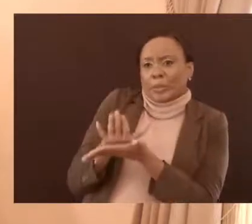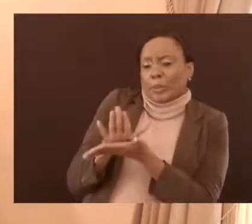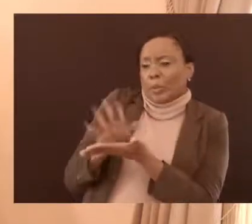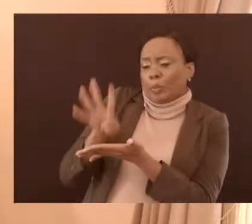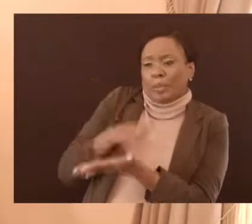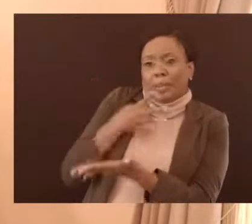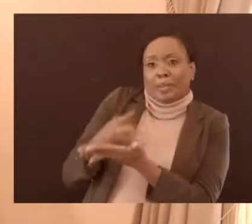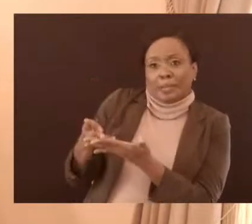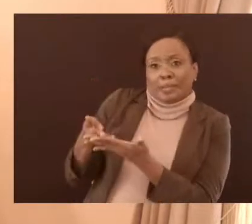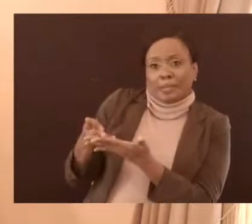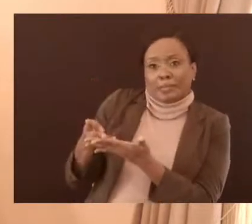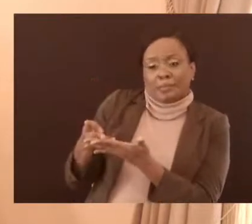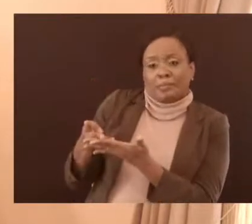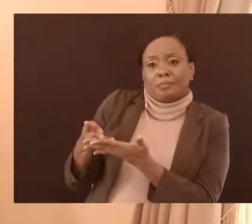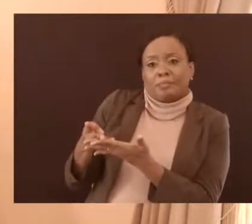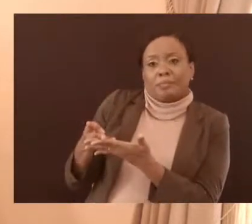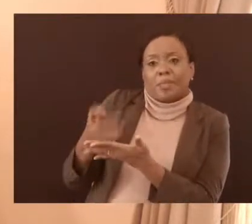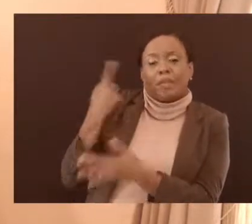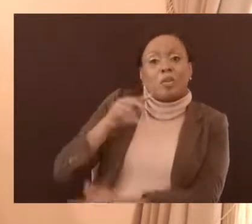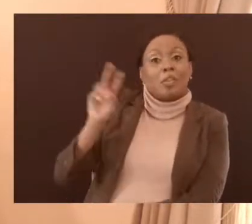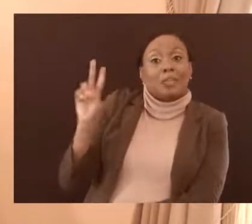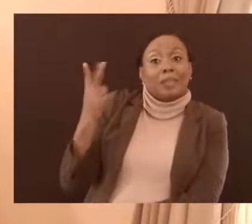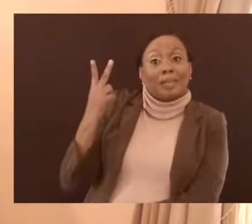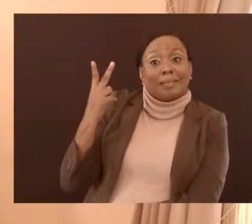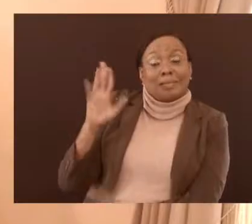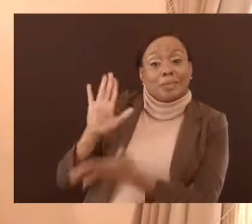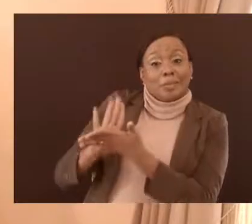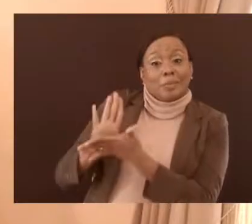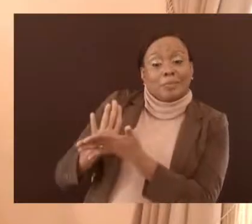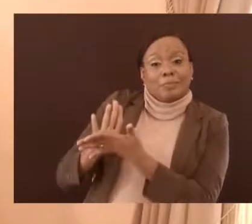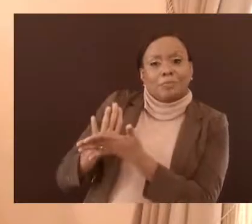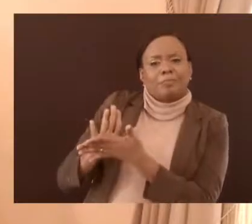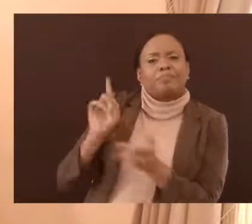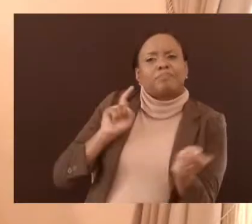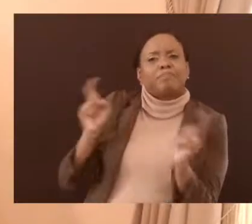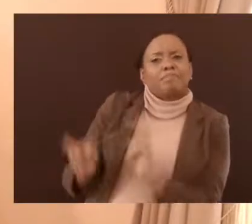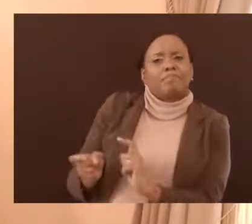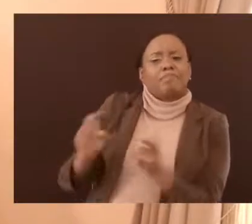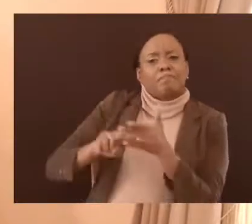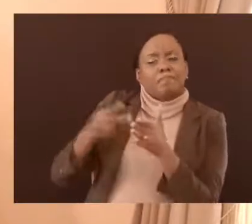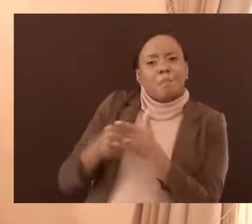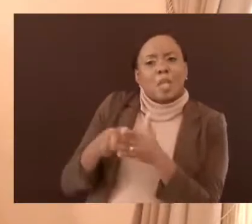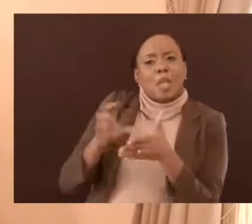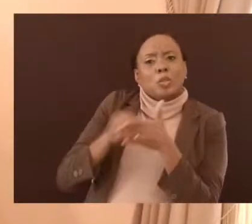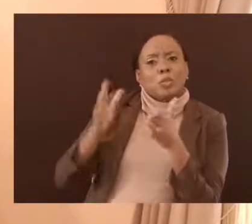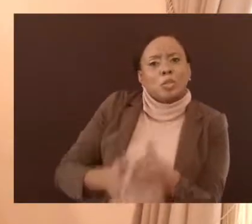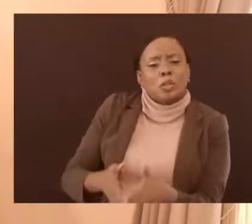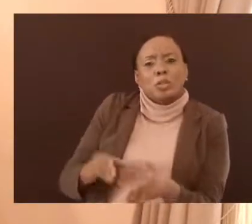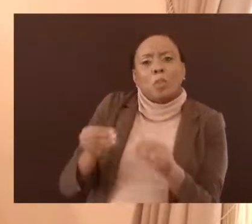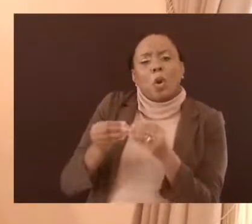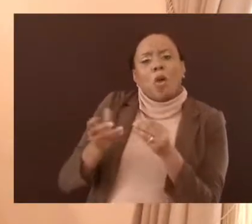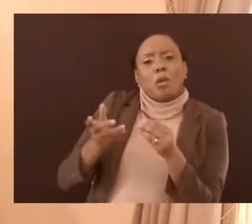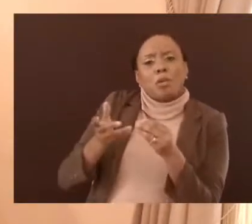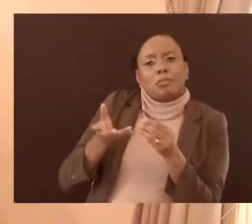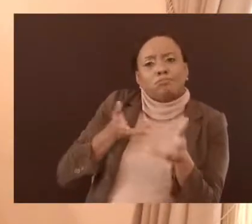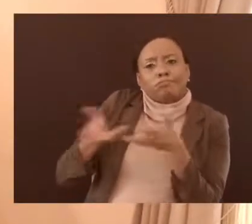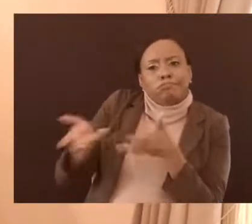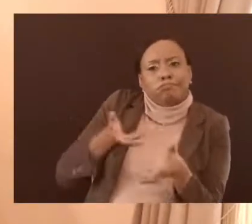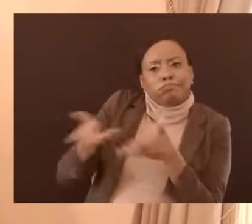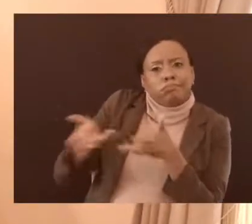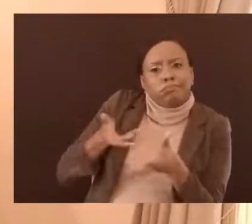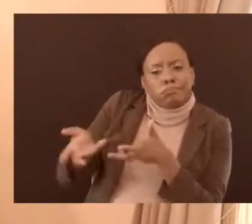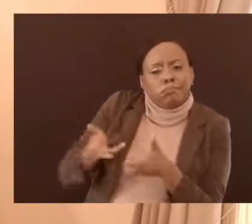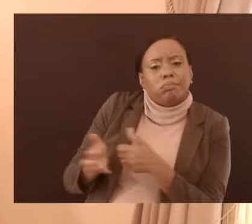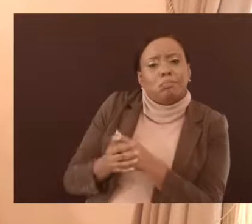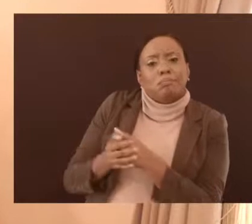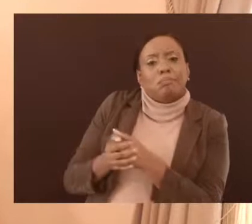secondary level. Changes that are going to help our children to become more engaged. Part of the reason